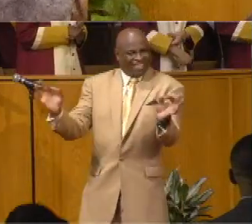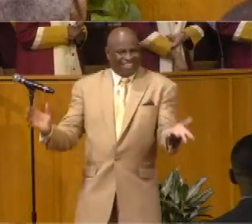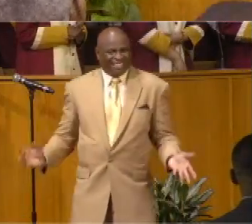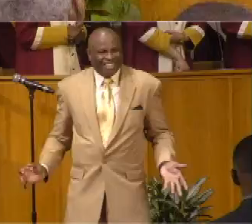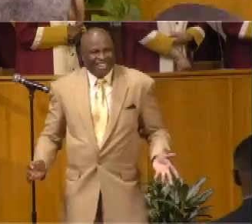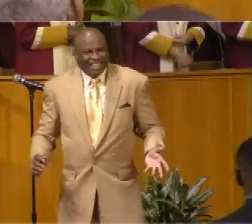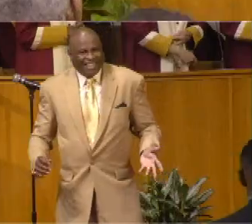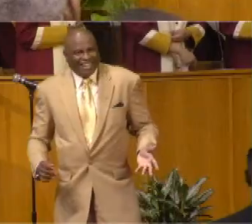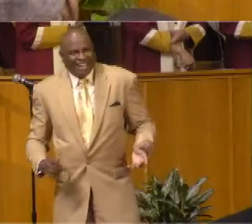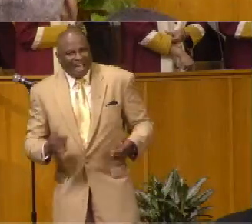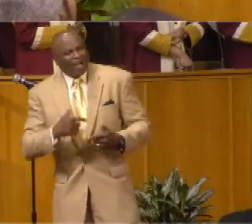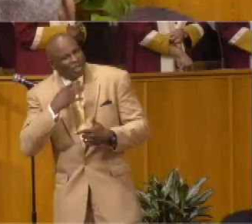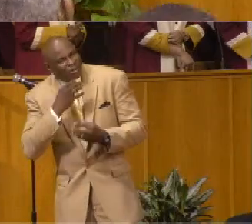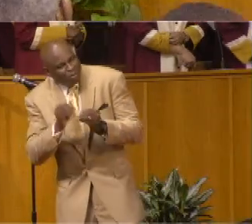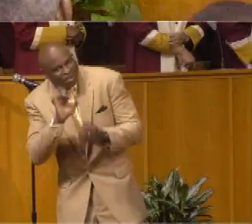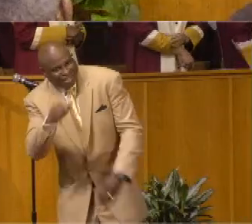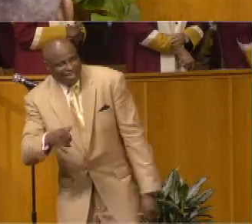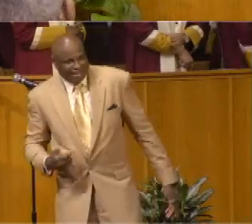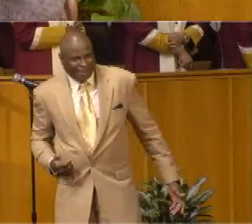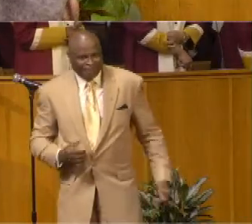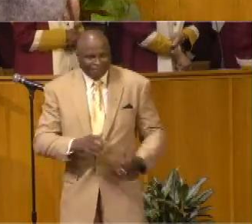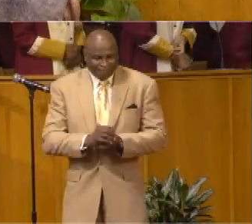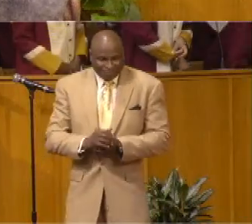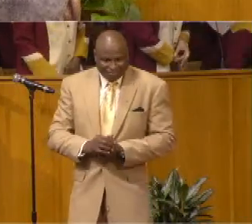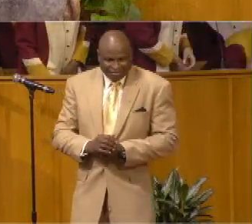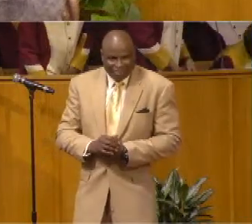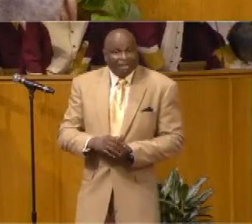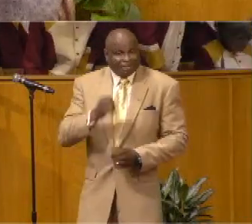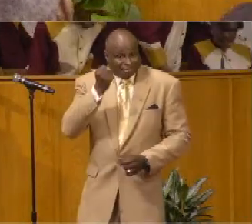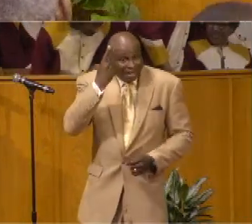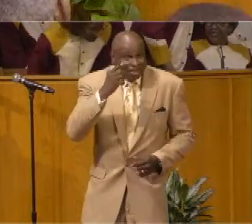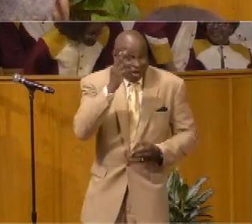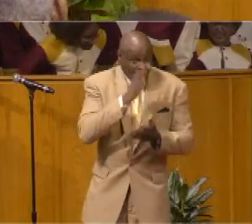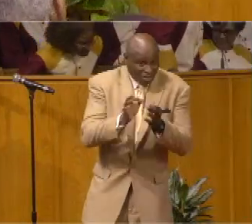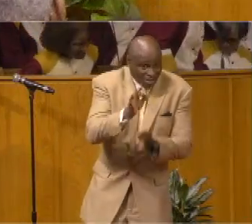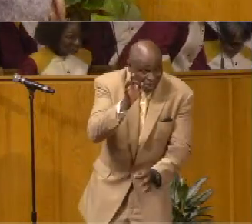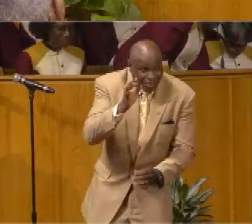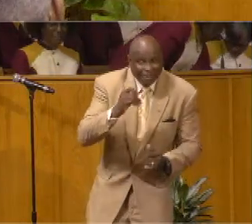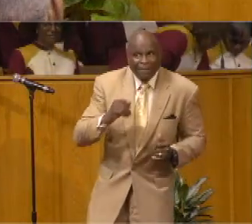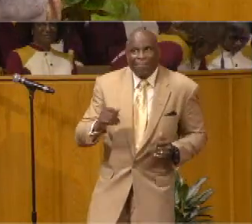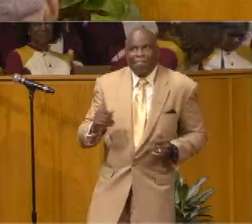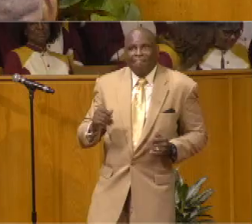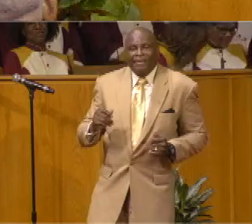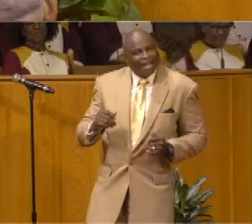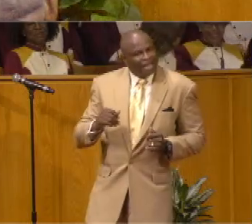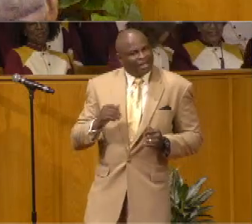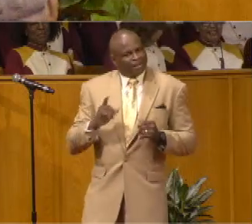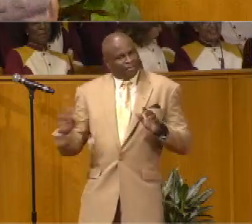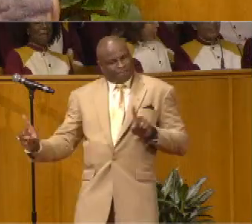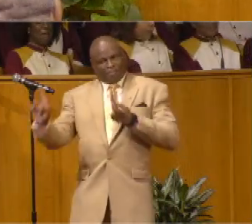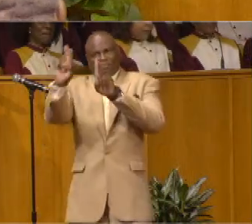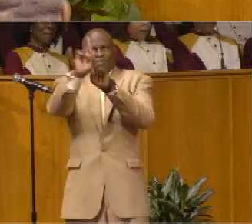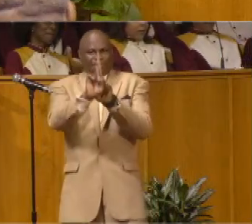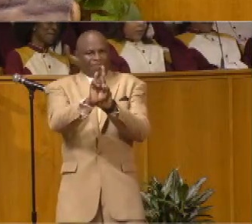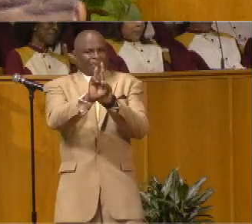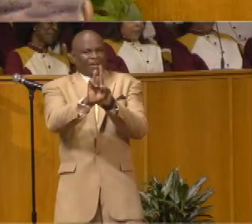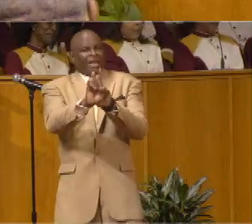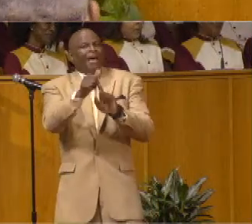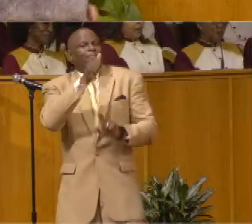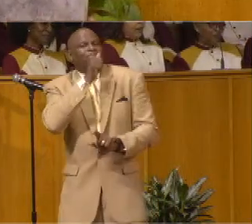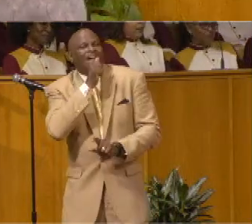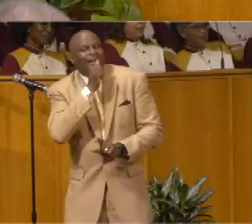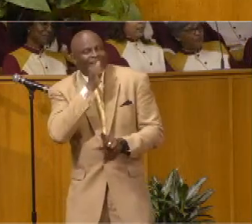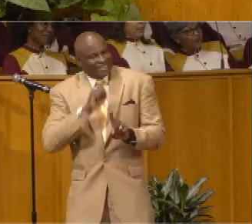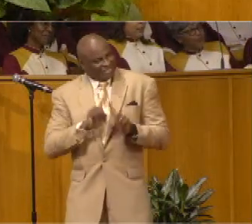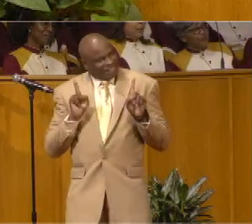Paul says you got to have more than that. Listen, listen, the Holy Spirit intercedes privately